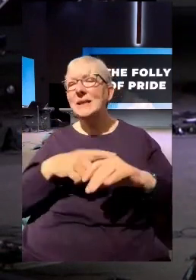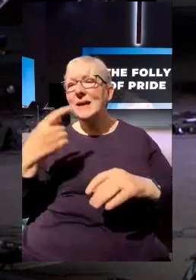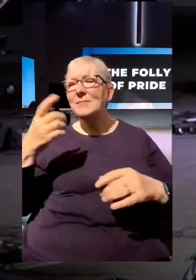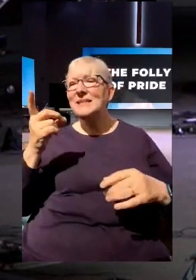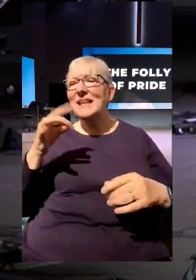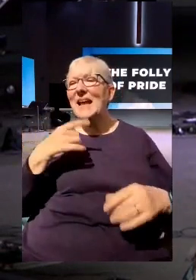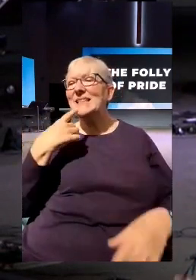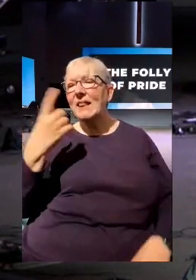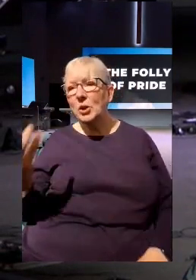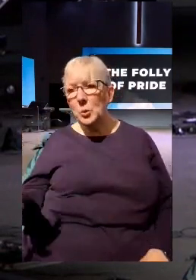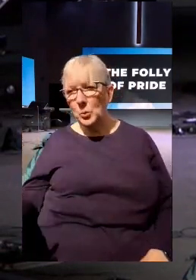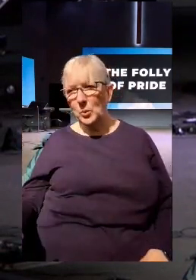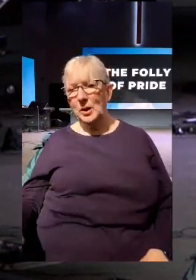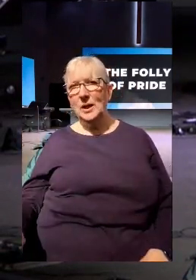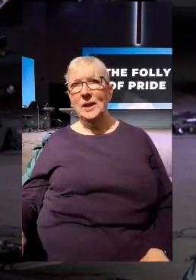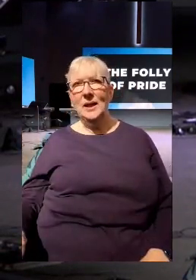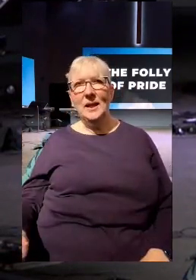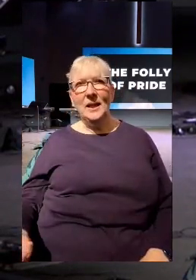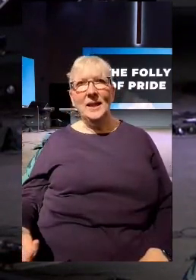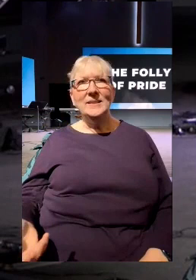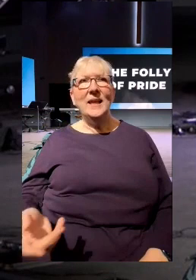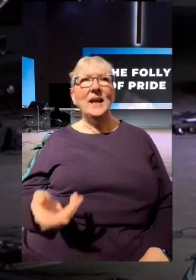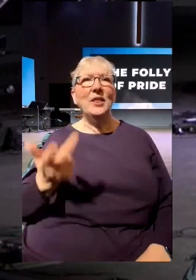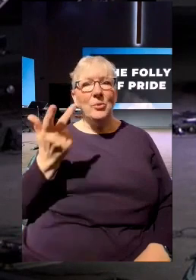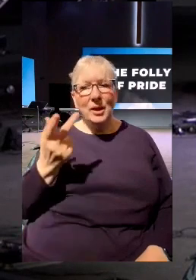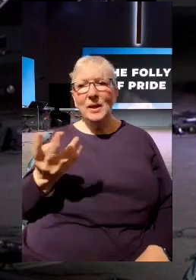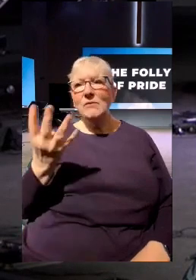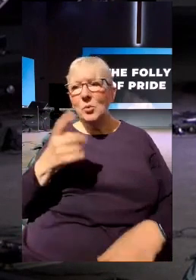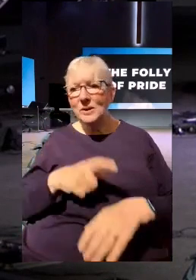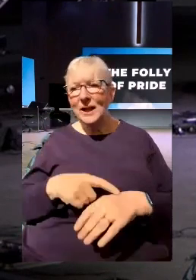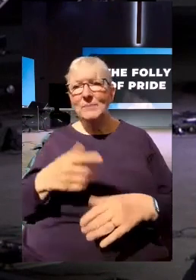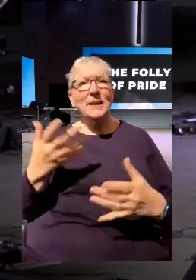Like, we're going on 3-4 times here. I don't even know, right?